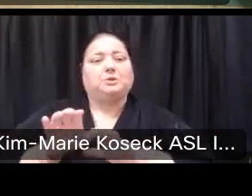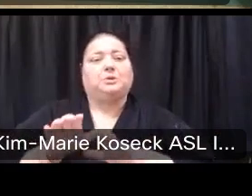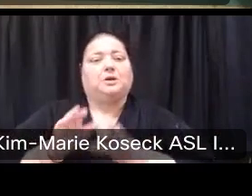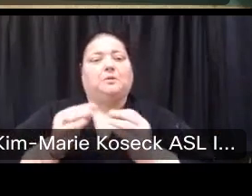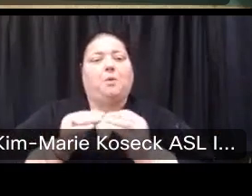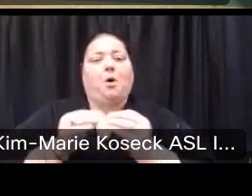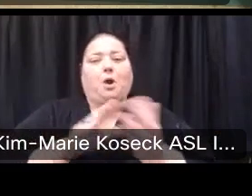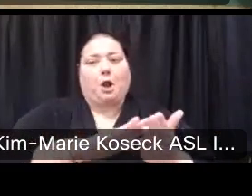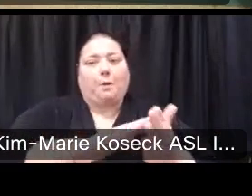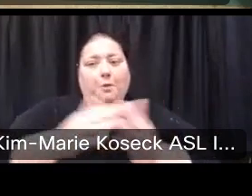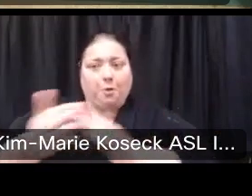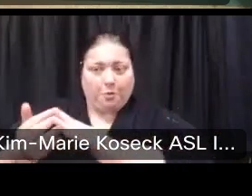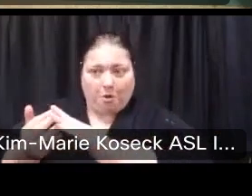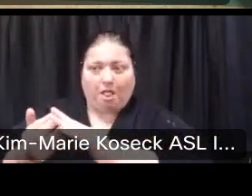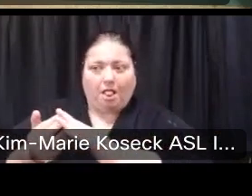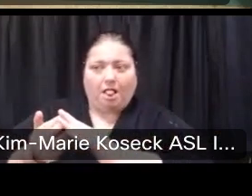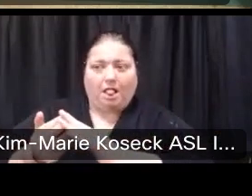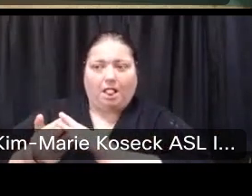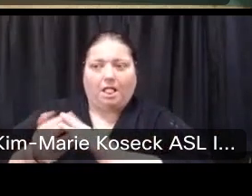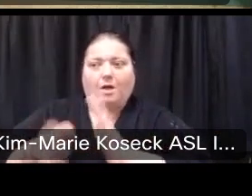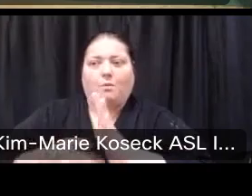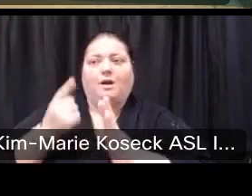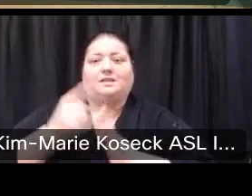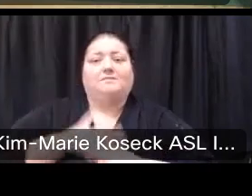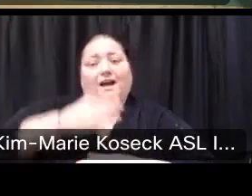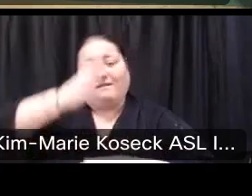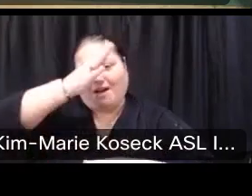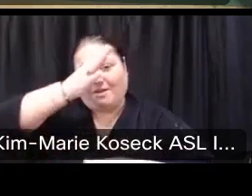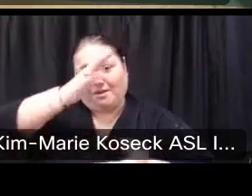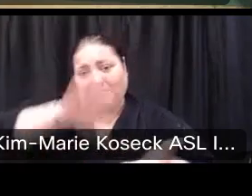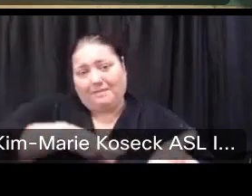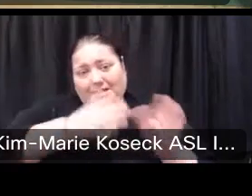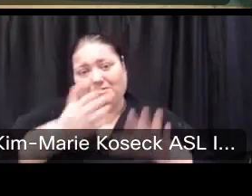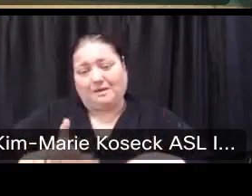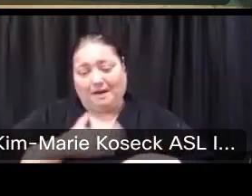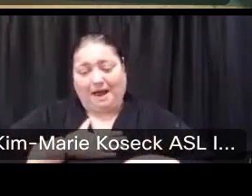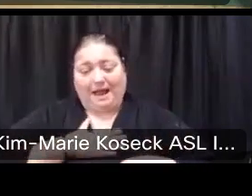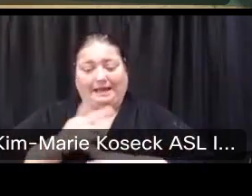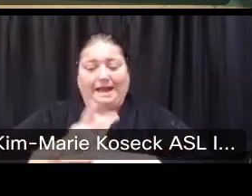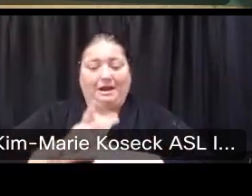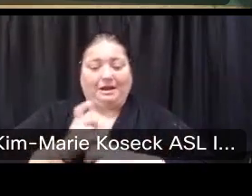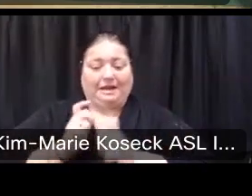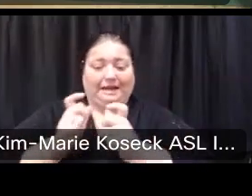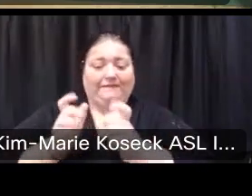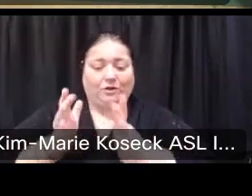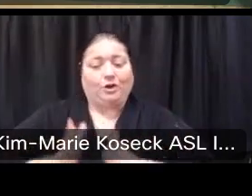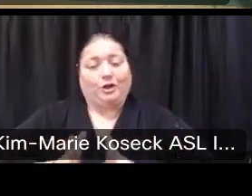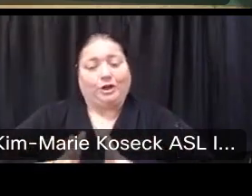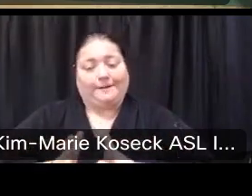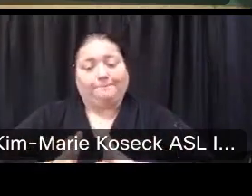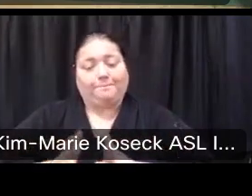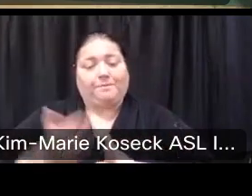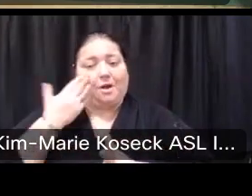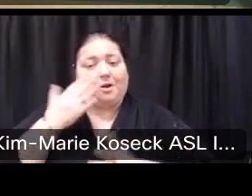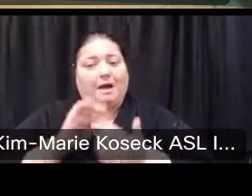communal, once my father passes away, essentially my caregiver, I don't know how not going to be able to be